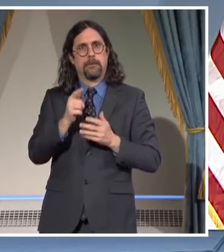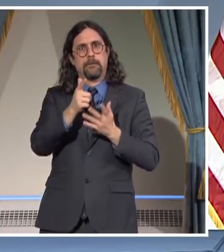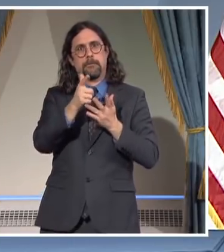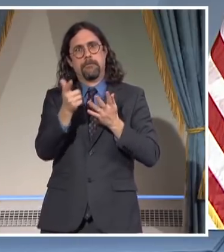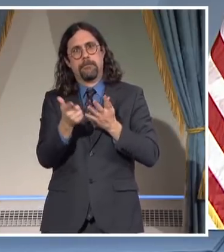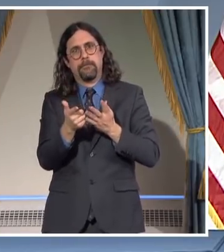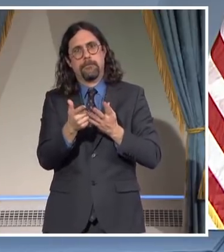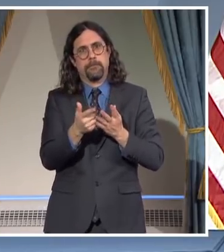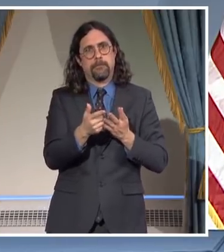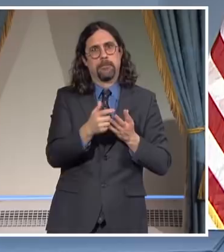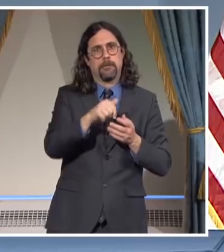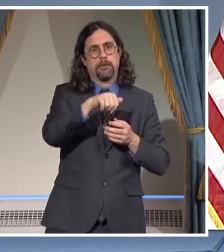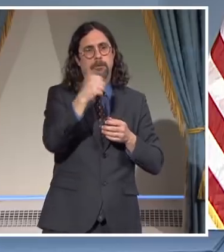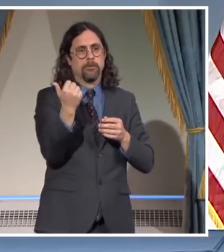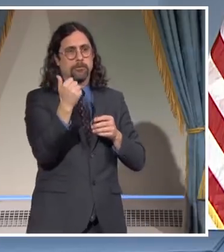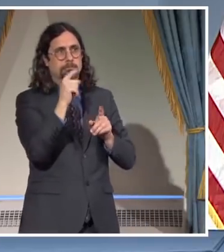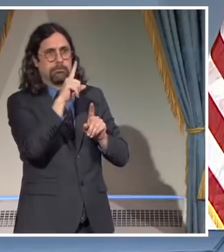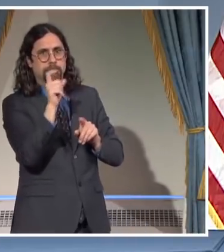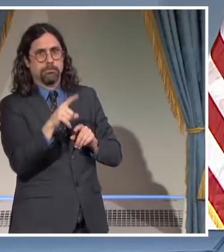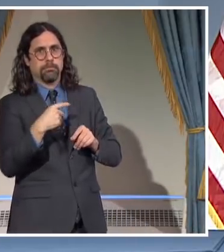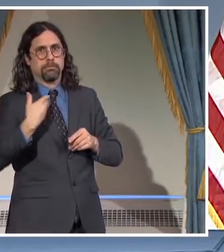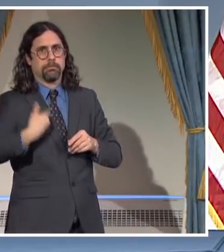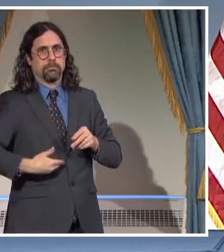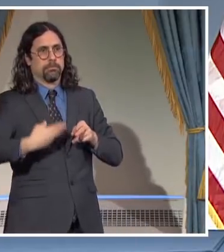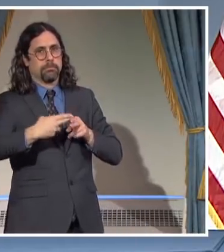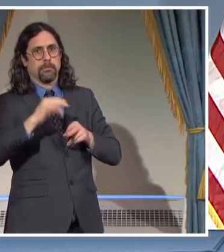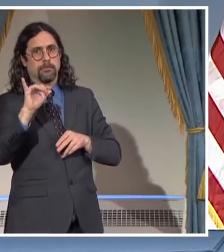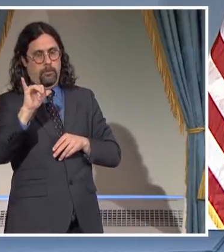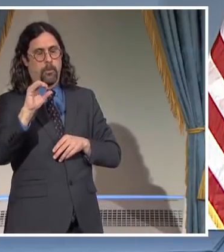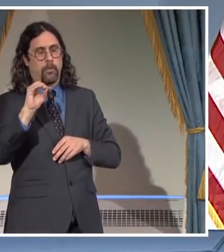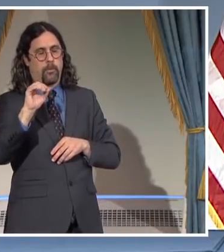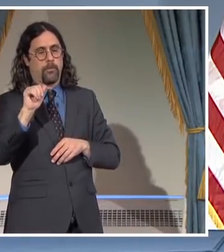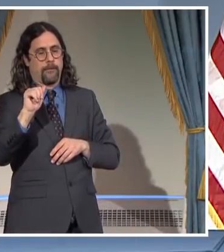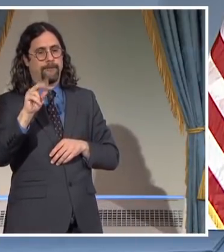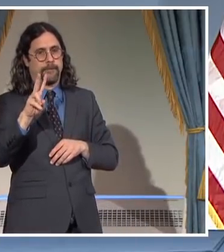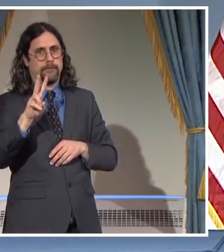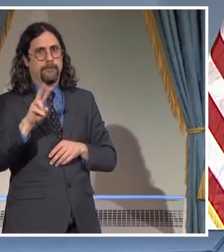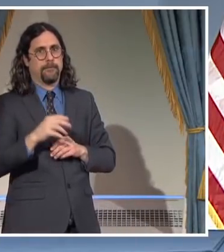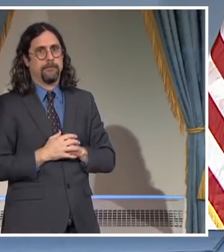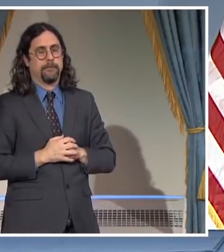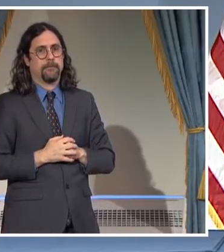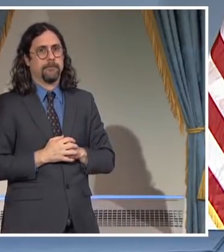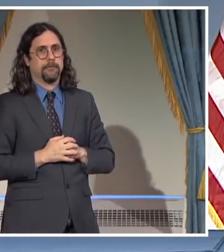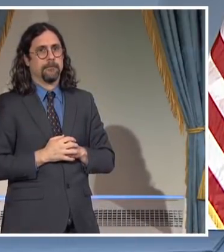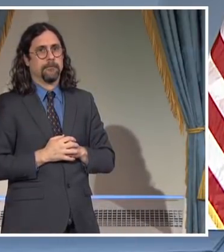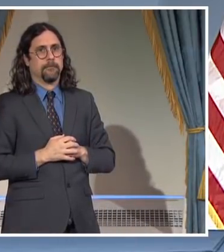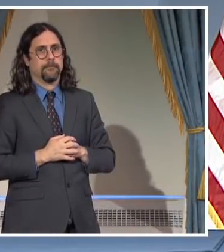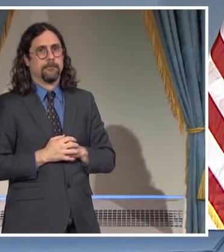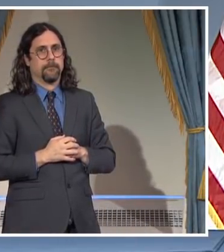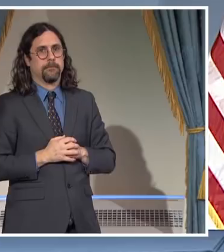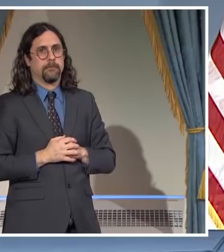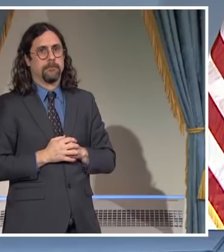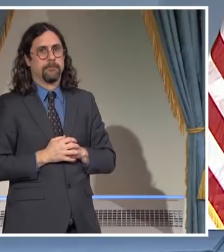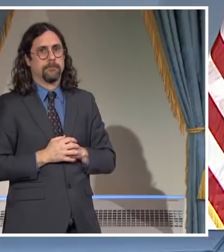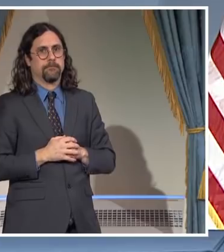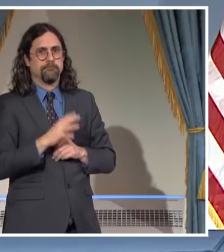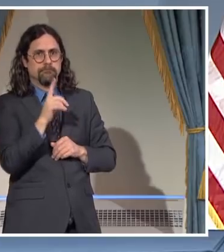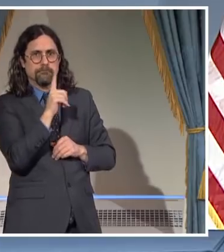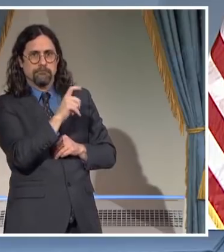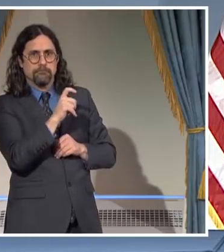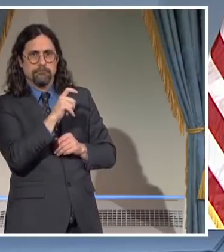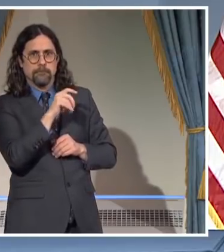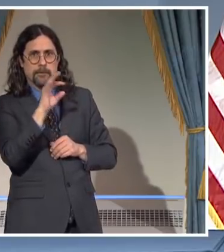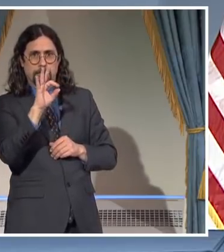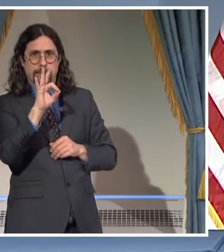Apparently there's a FEMA leadership briefing document. The Times obtained it, and it says that the city's more